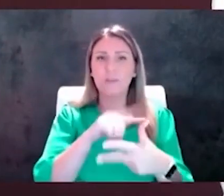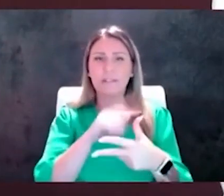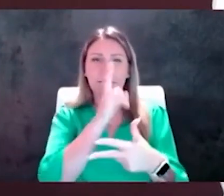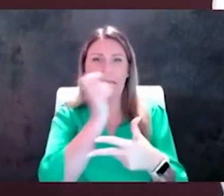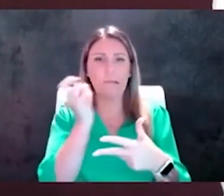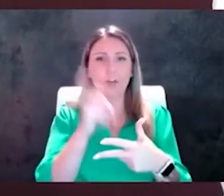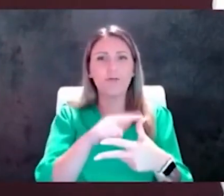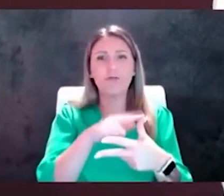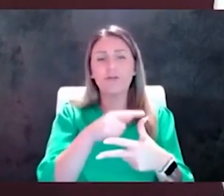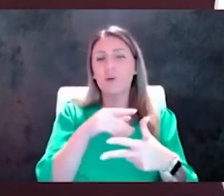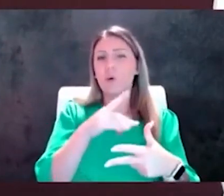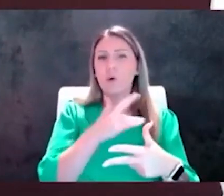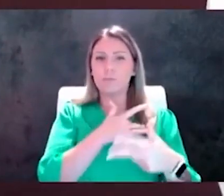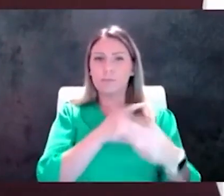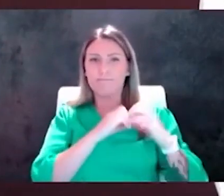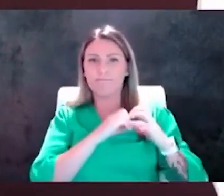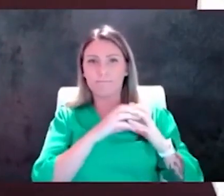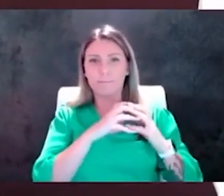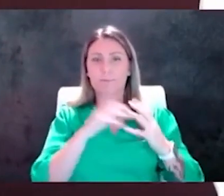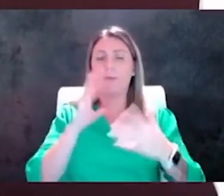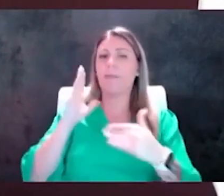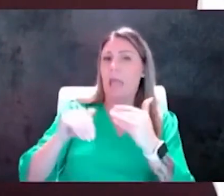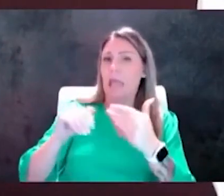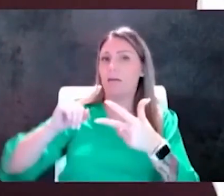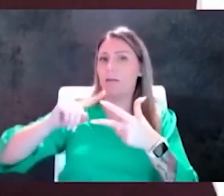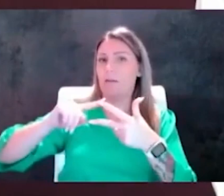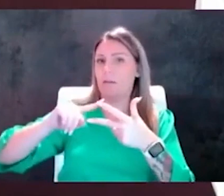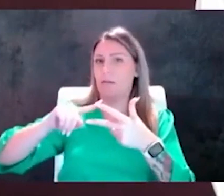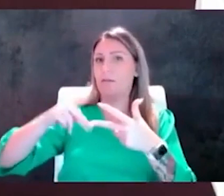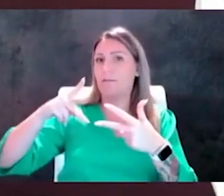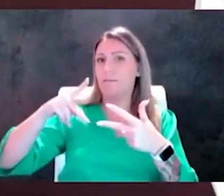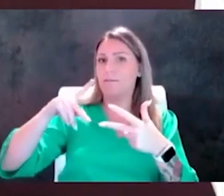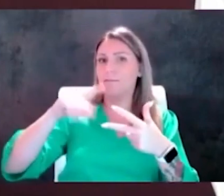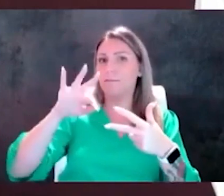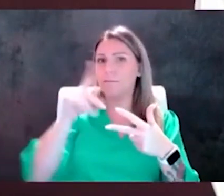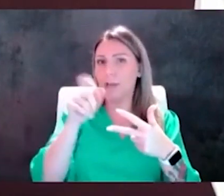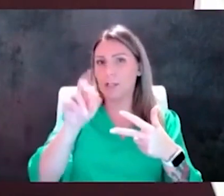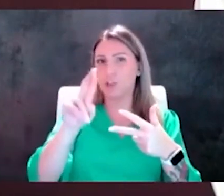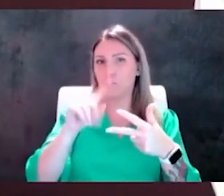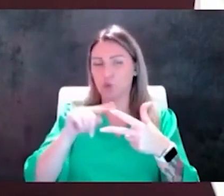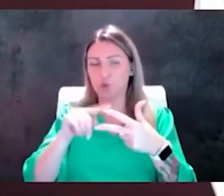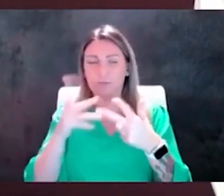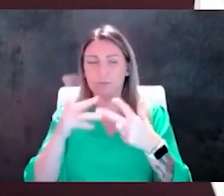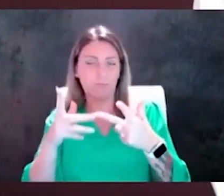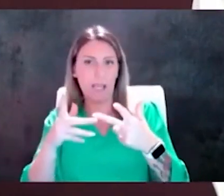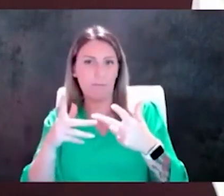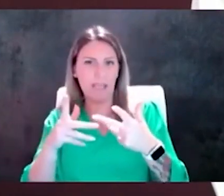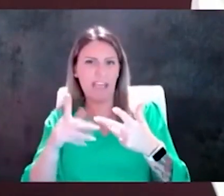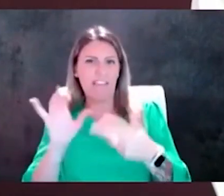bit more with Moderna than Pfizer. So I think, and that may be dose related. So I think